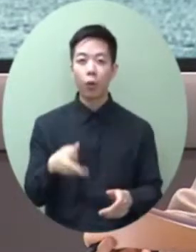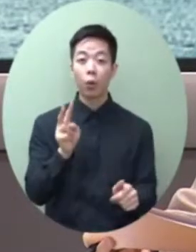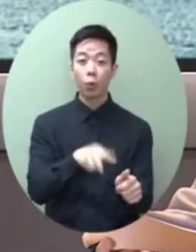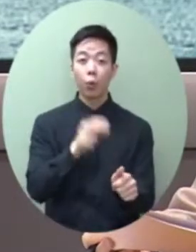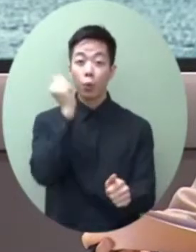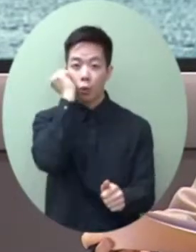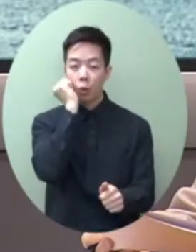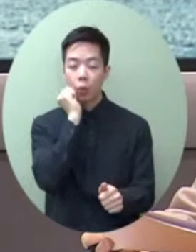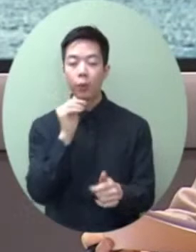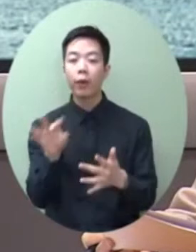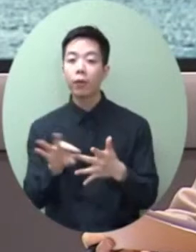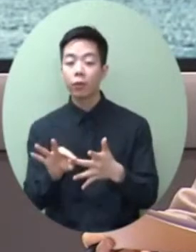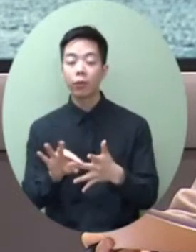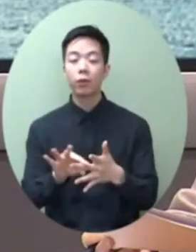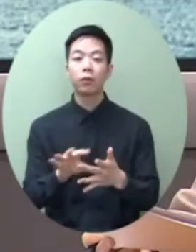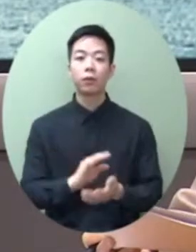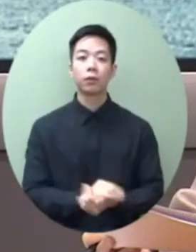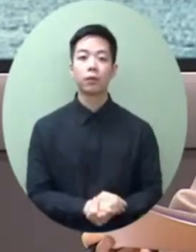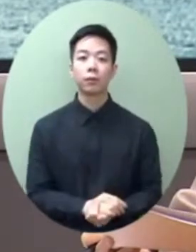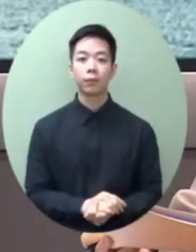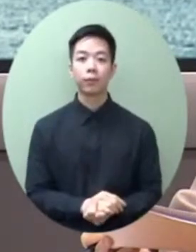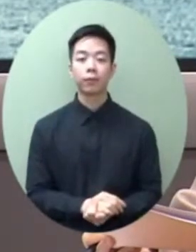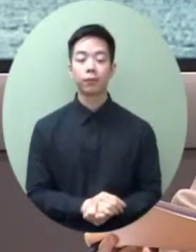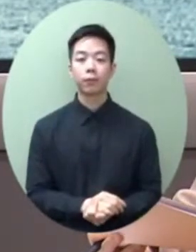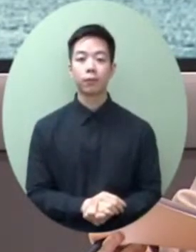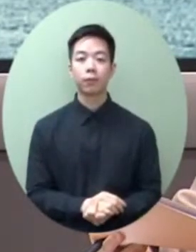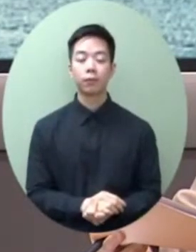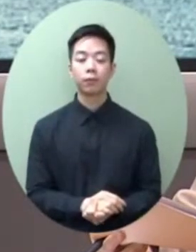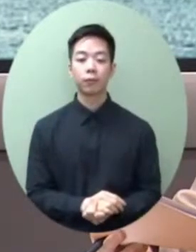Song Ling Dak Feng Lo Yan Yun in Chinese.